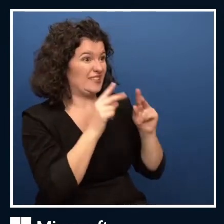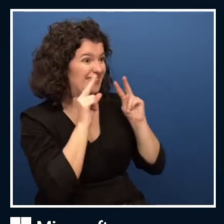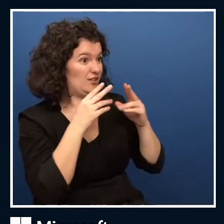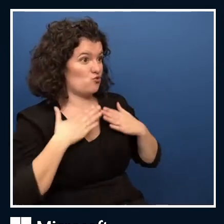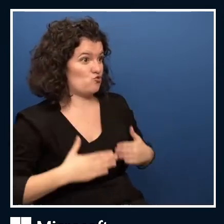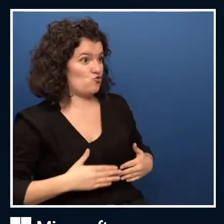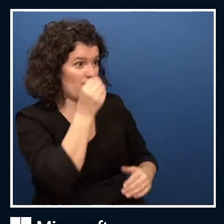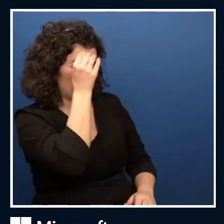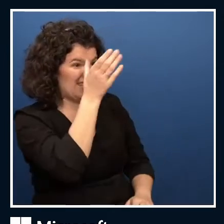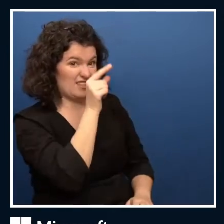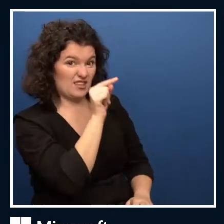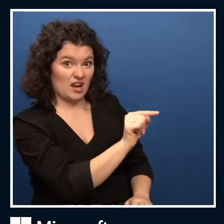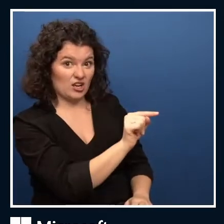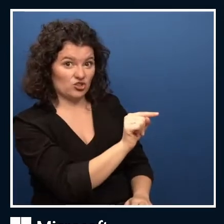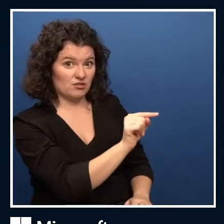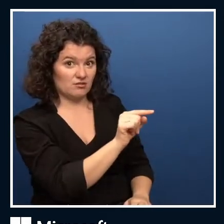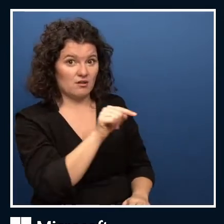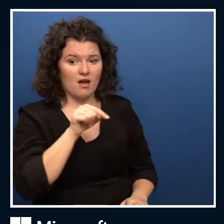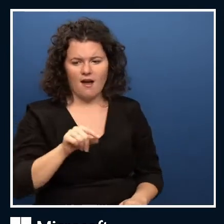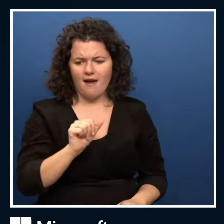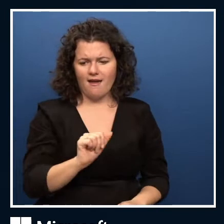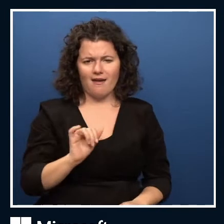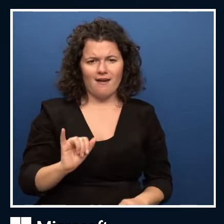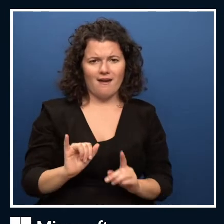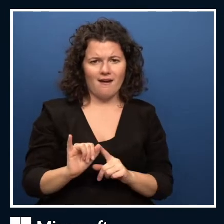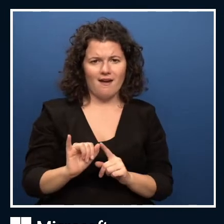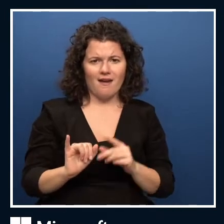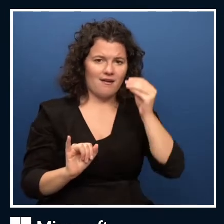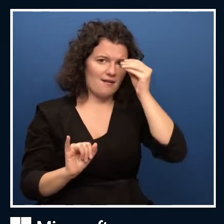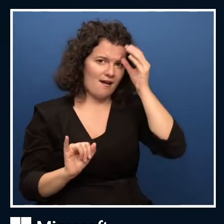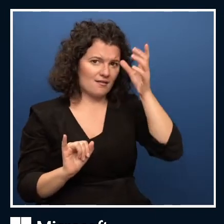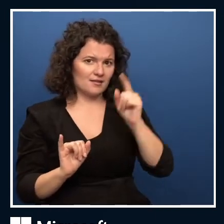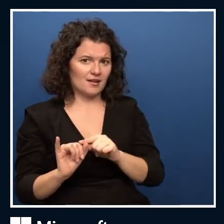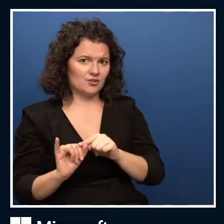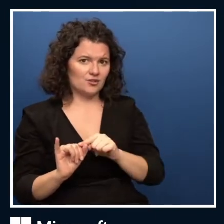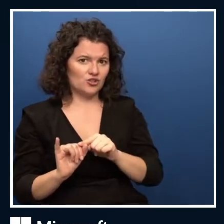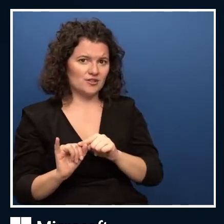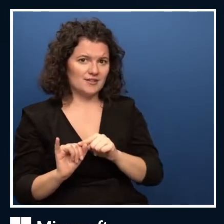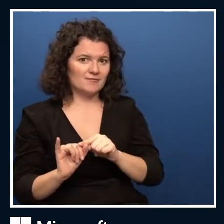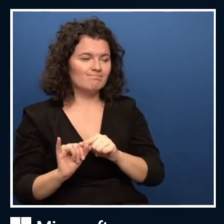considered as really intelligent.